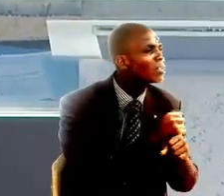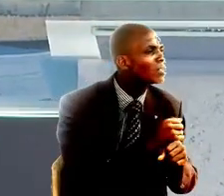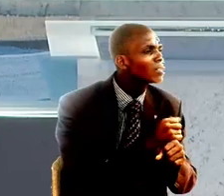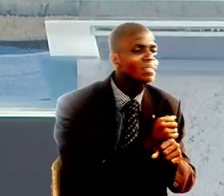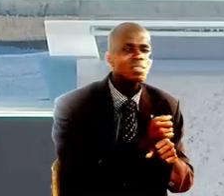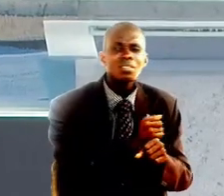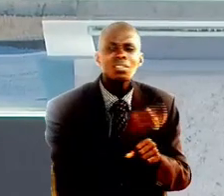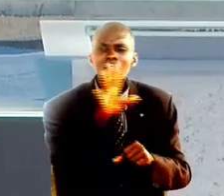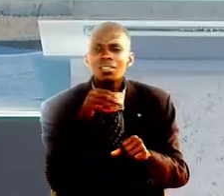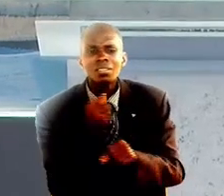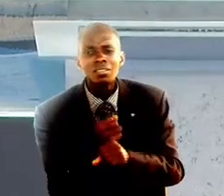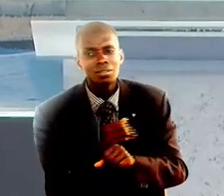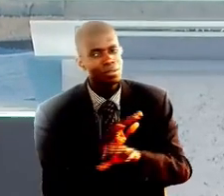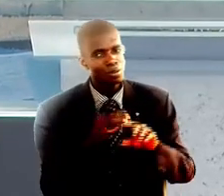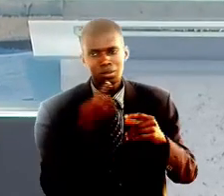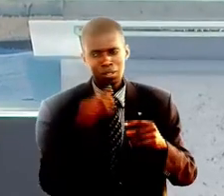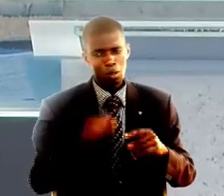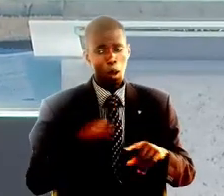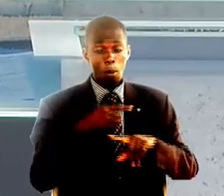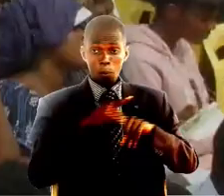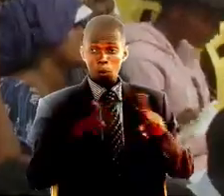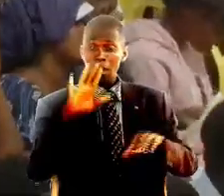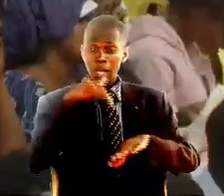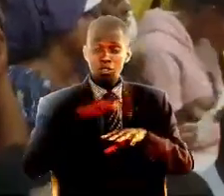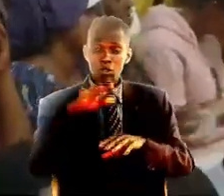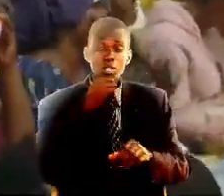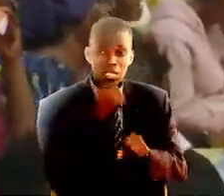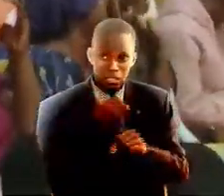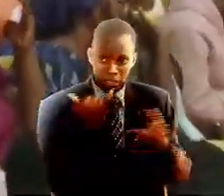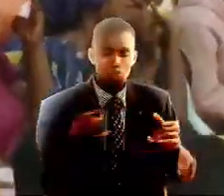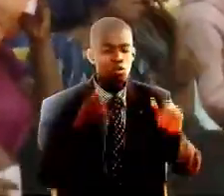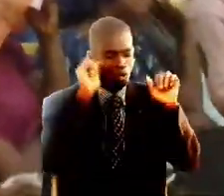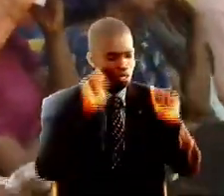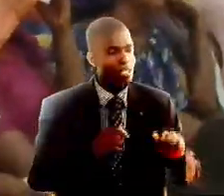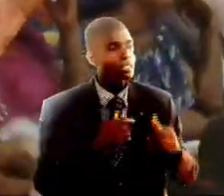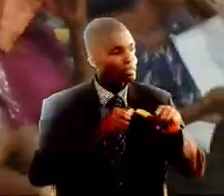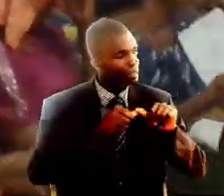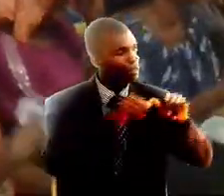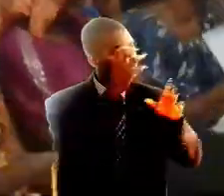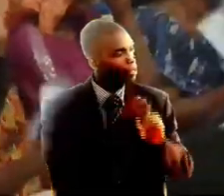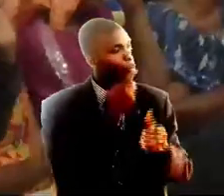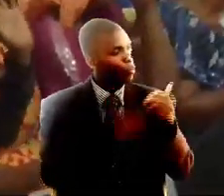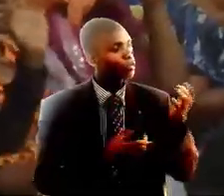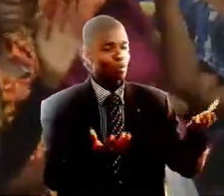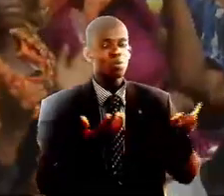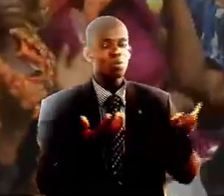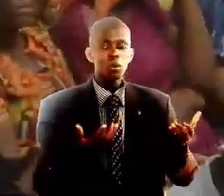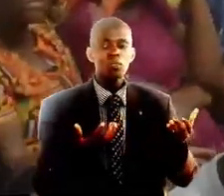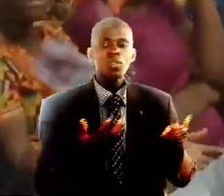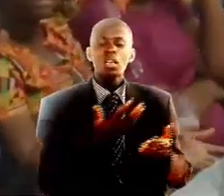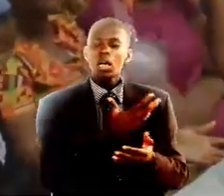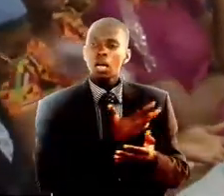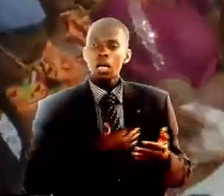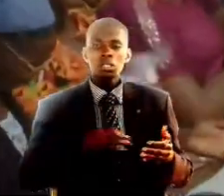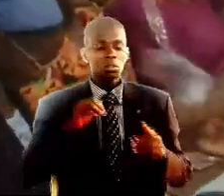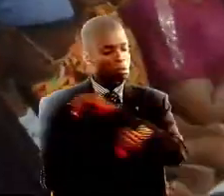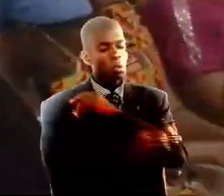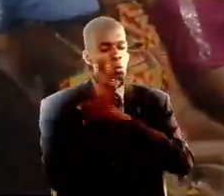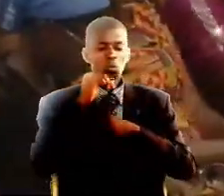are waiting for, the time has now come. Yeah. Neither yet the deadness of